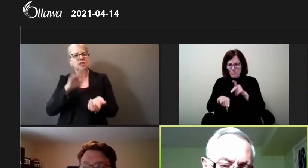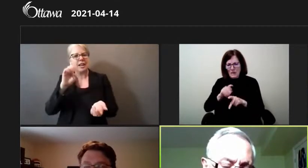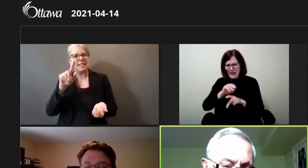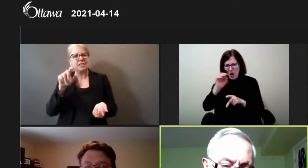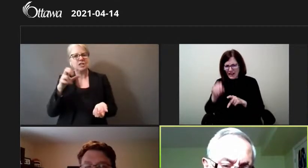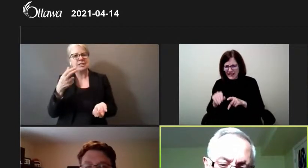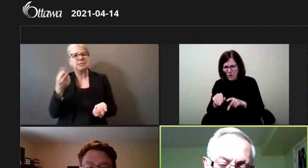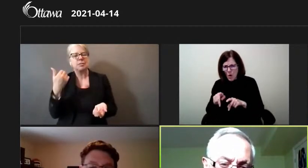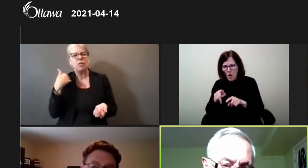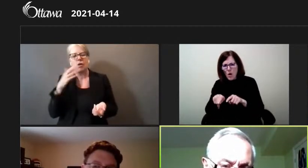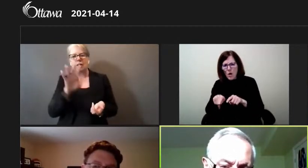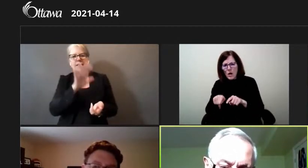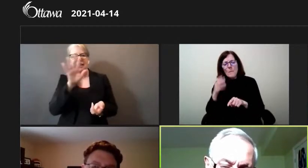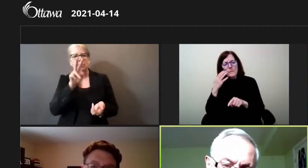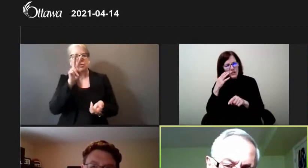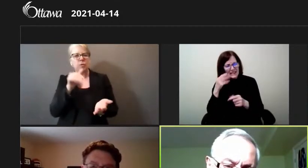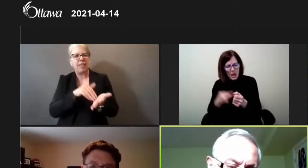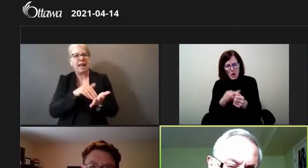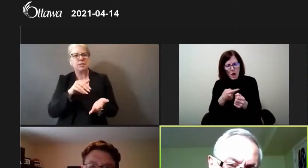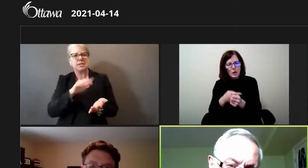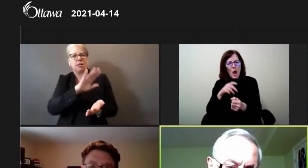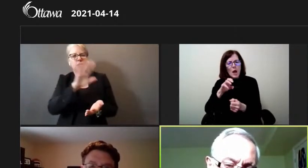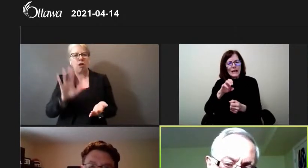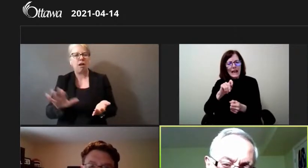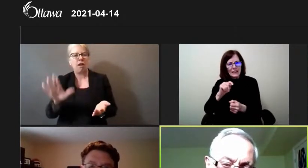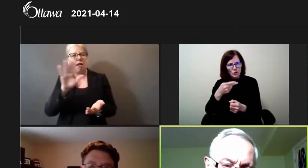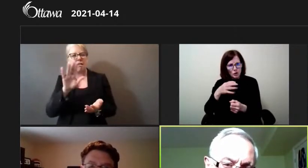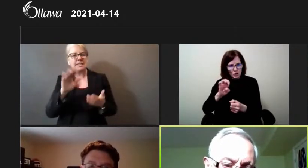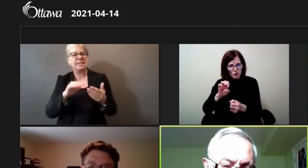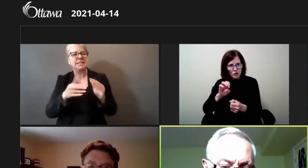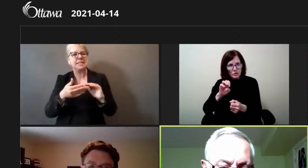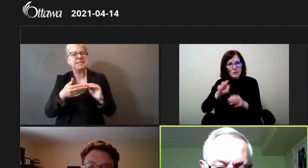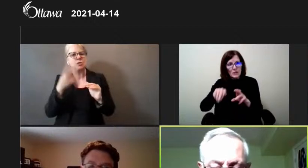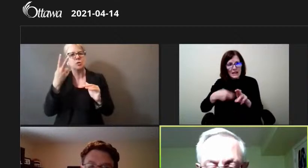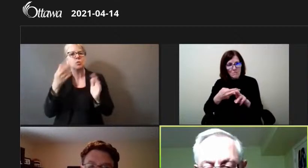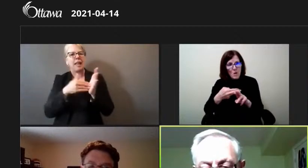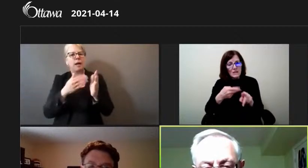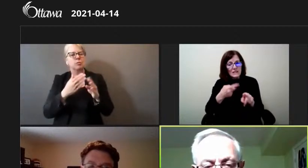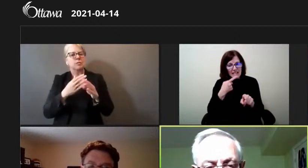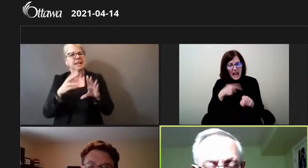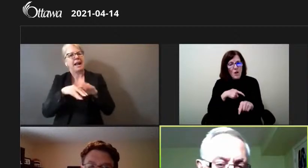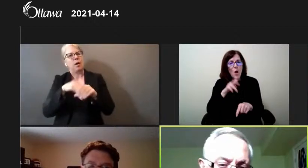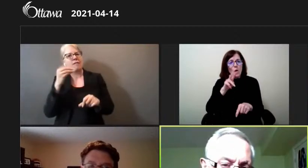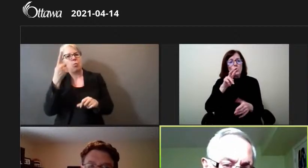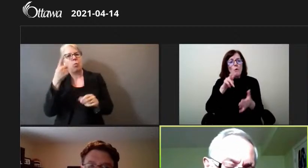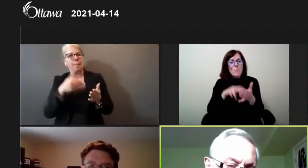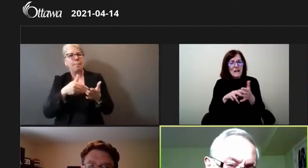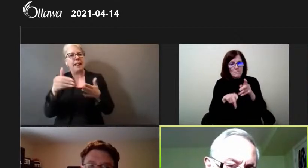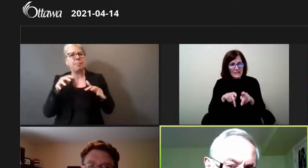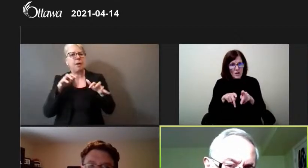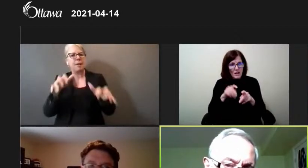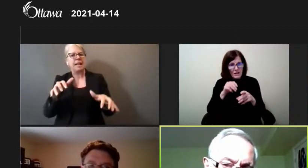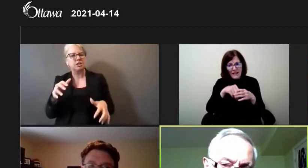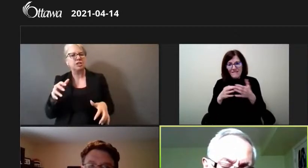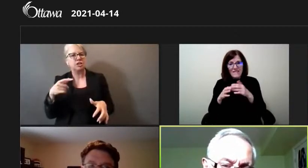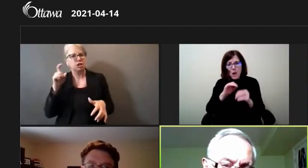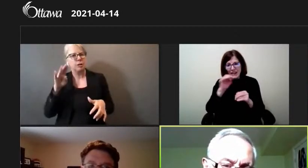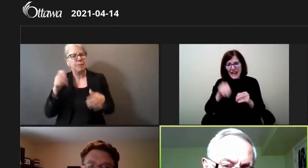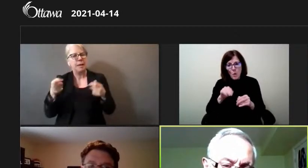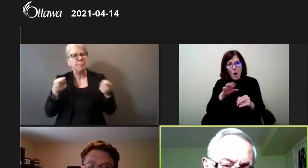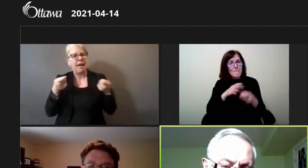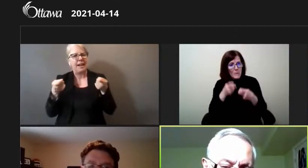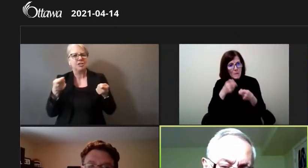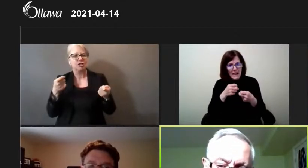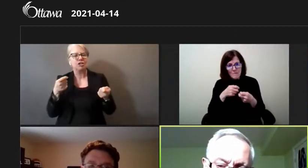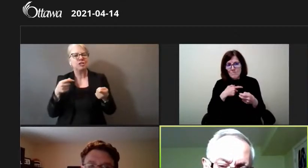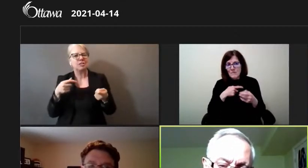about 2,000 cross the city. So 2,000 out of a million population, I'm sure it could be manageable. I can't